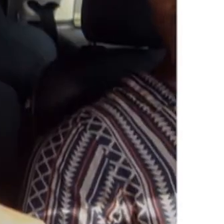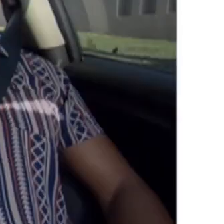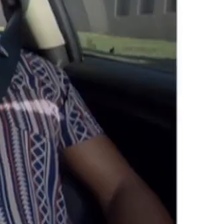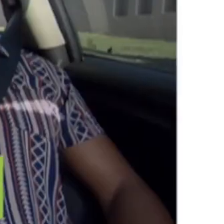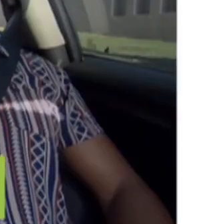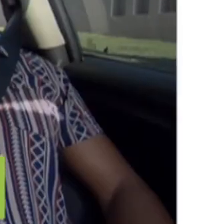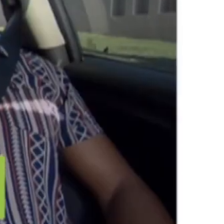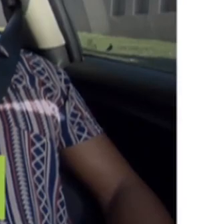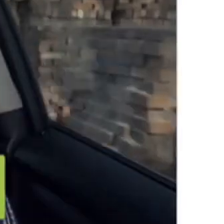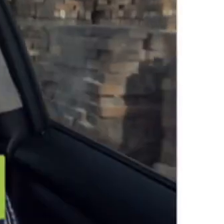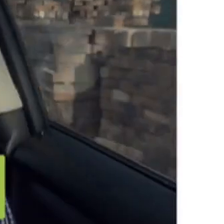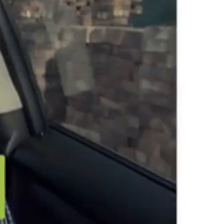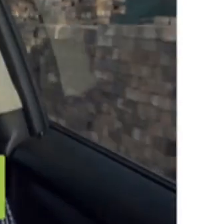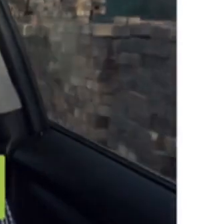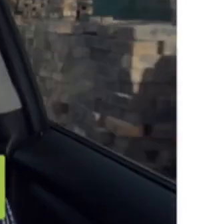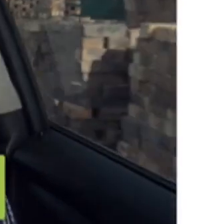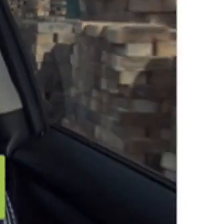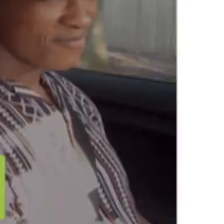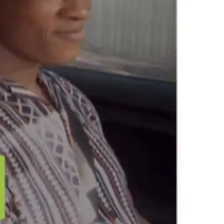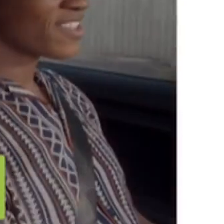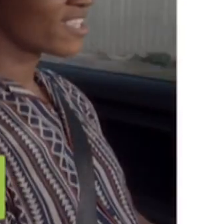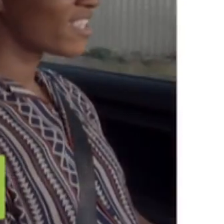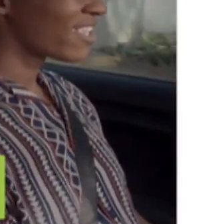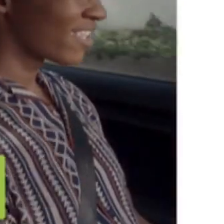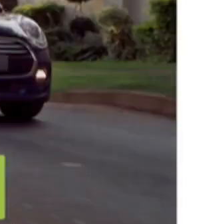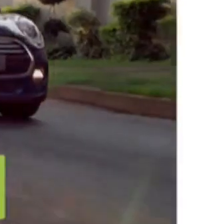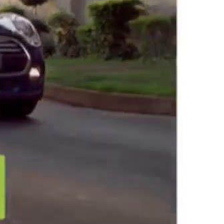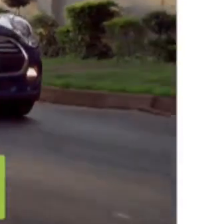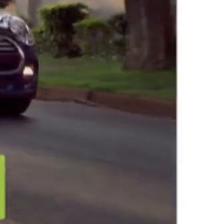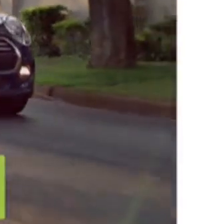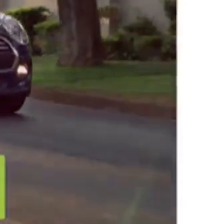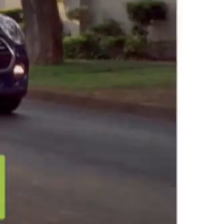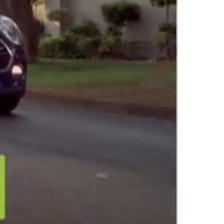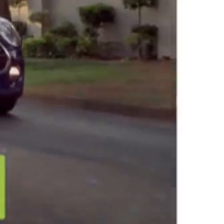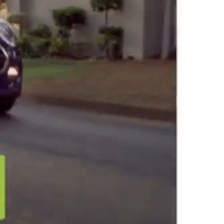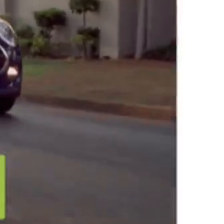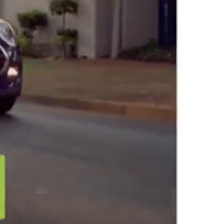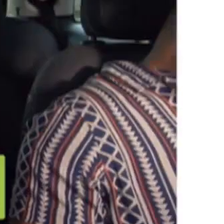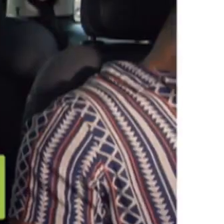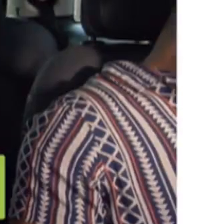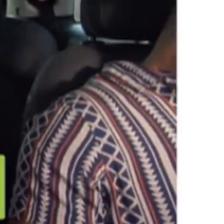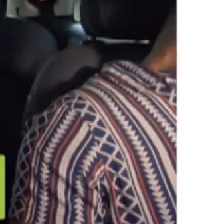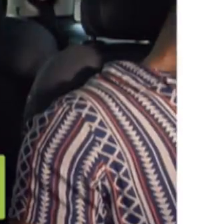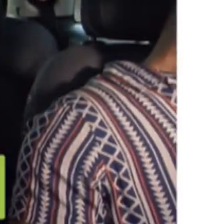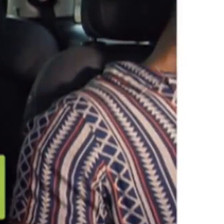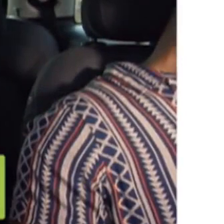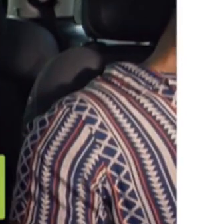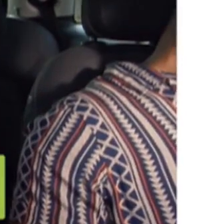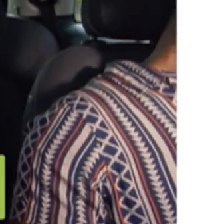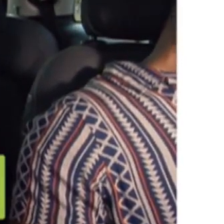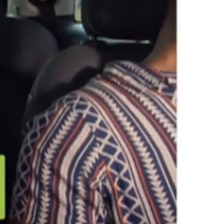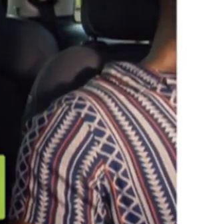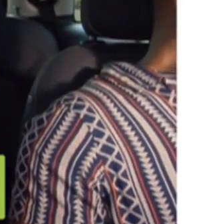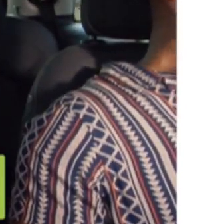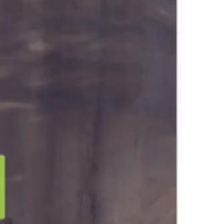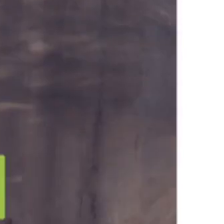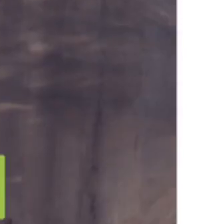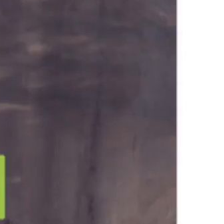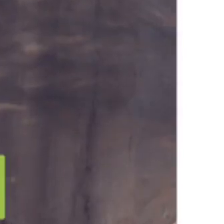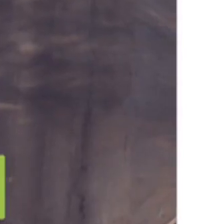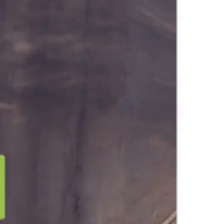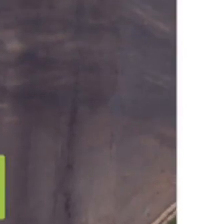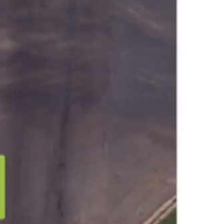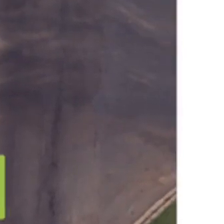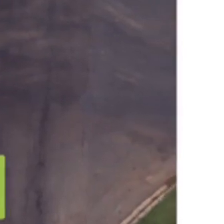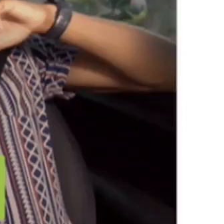was a guy called Neo. Let's call him. Yo, and you